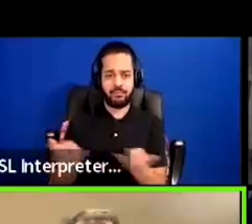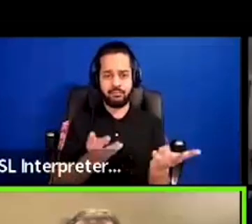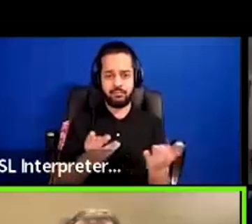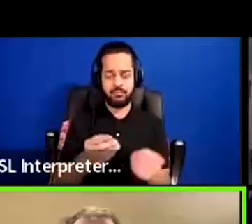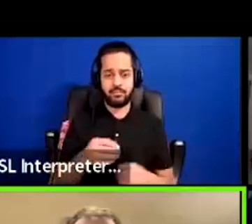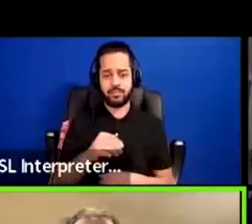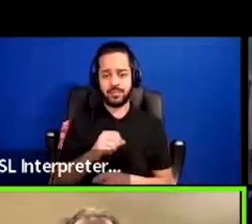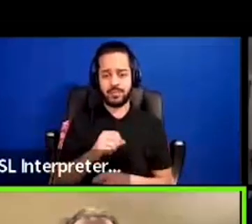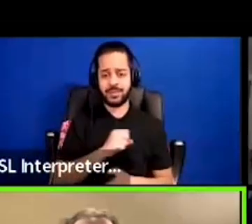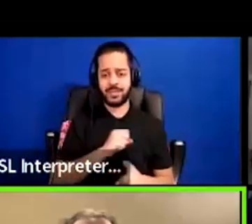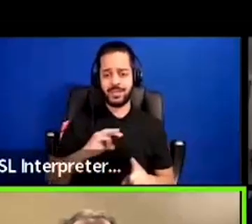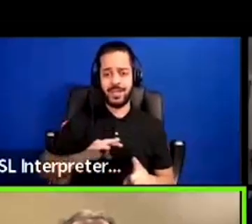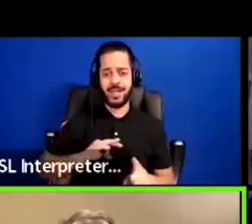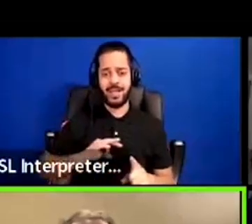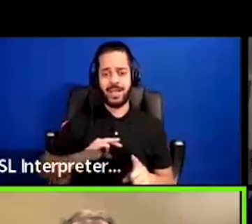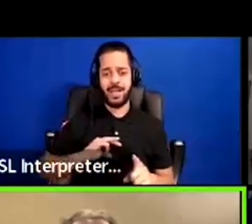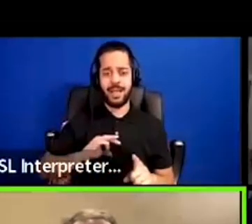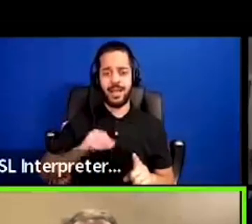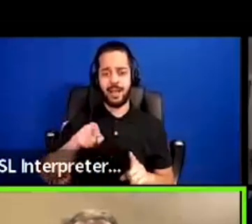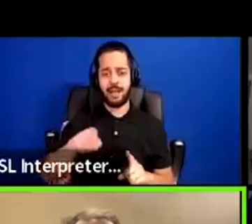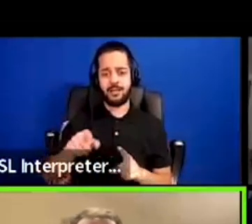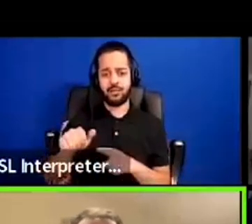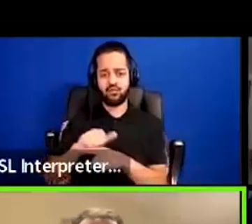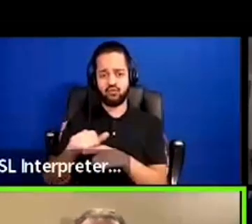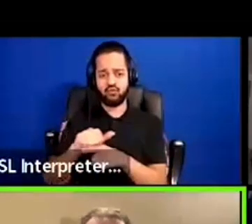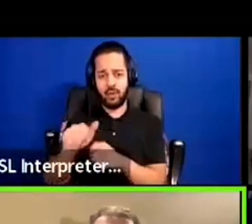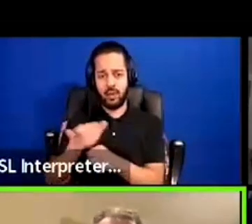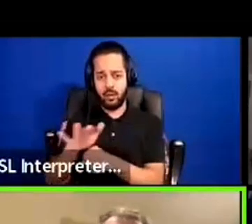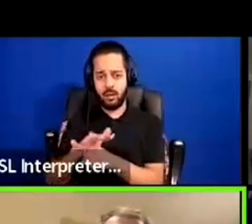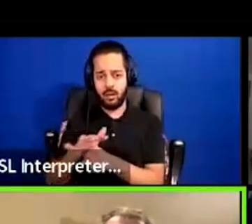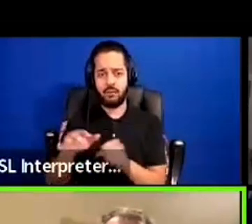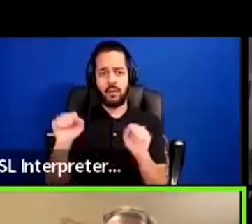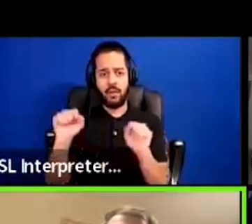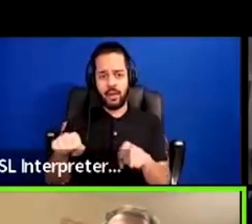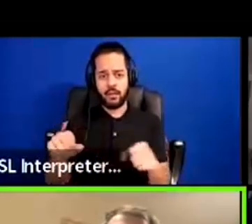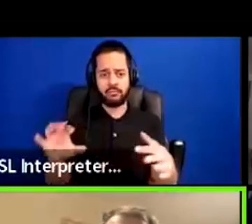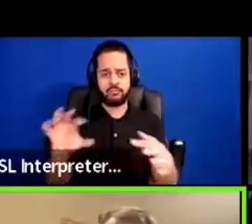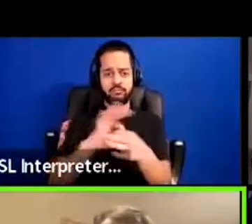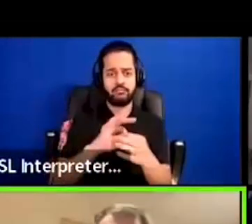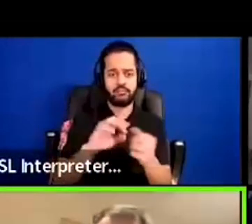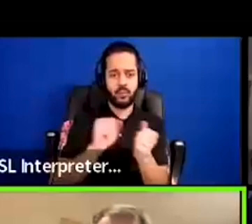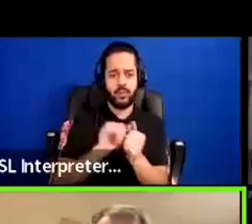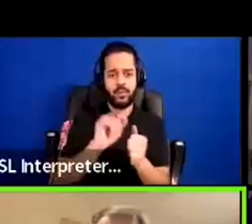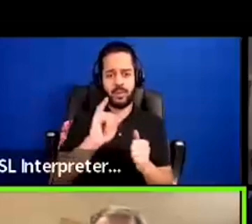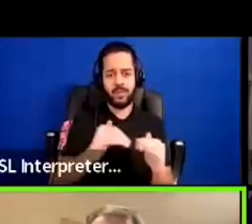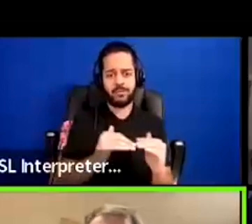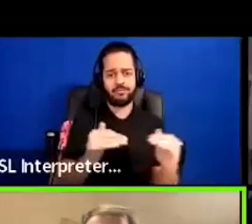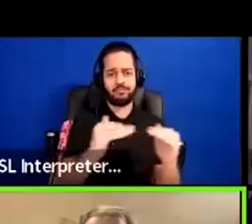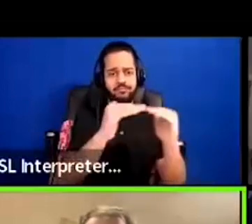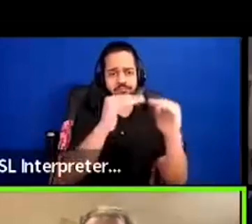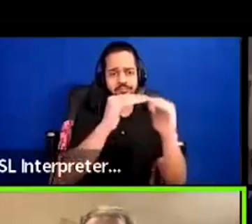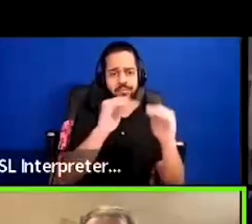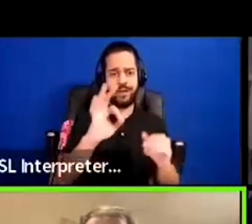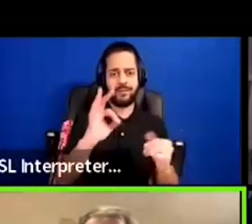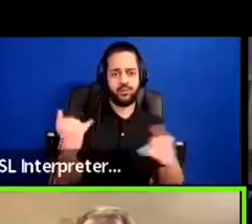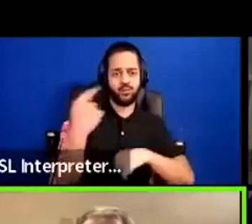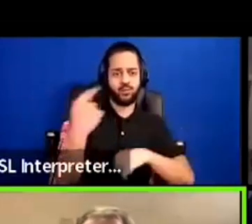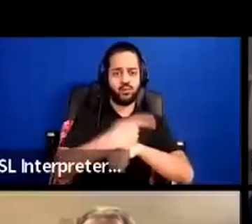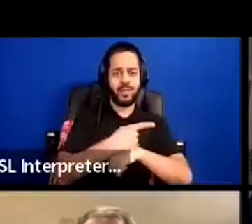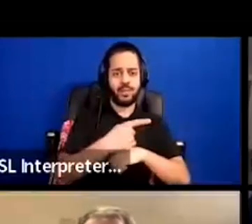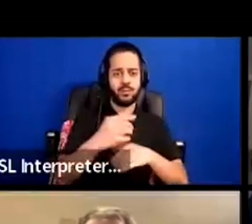is trained enough or at least be able to connect with the pedagogy to today's student, which has